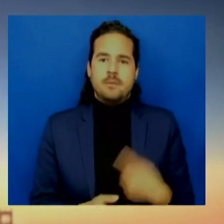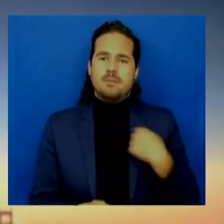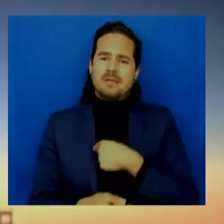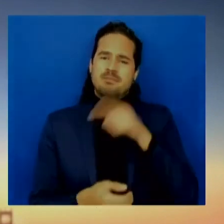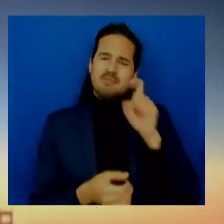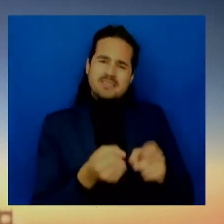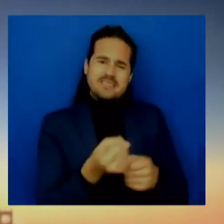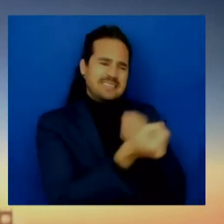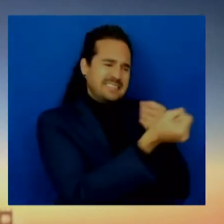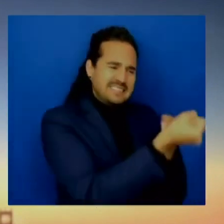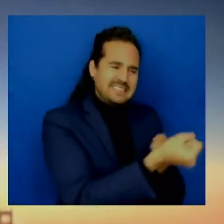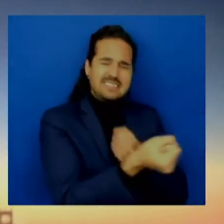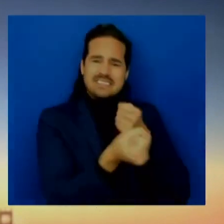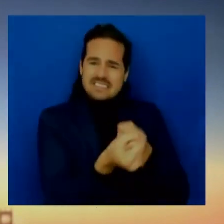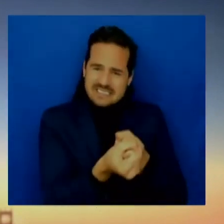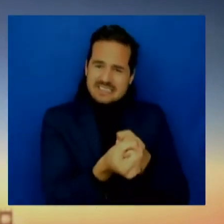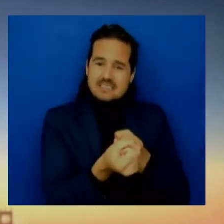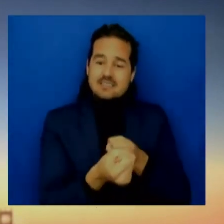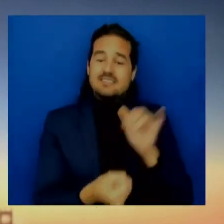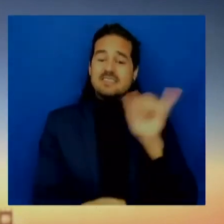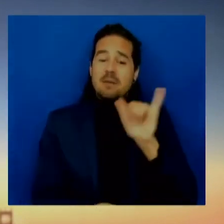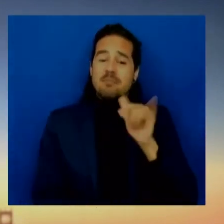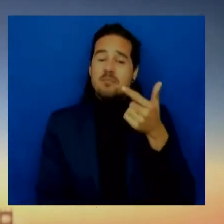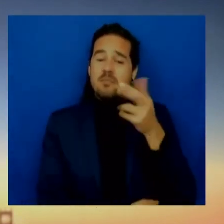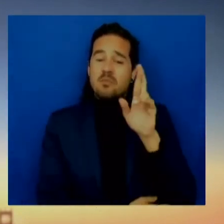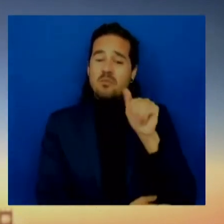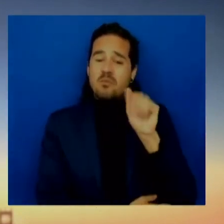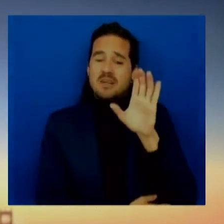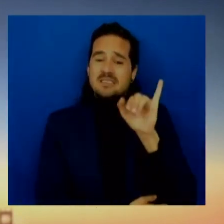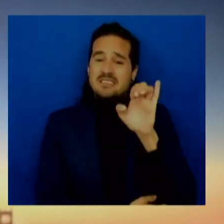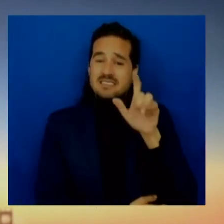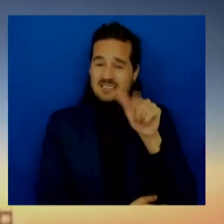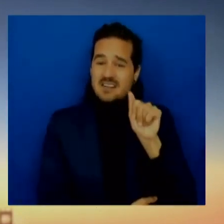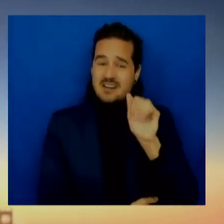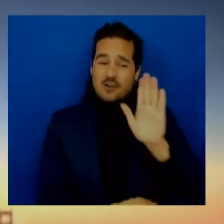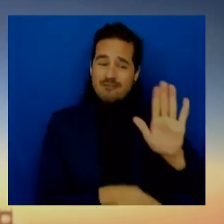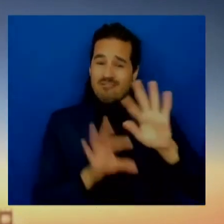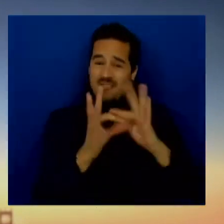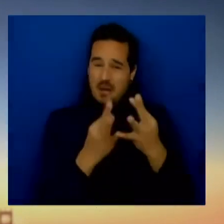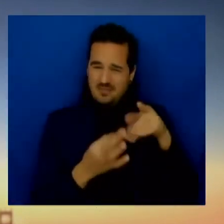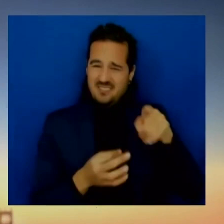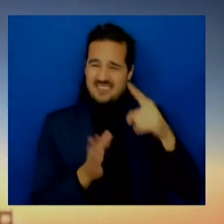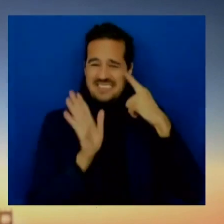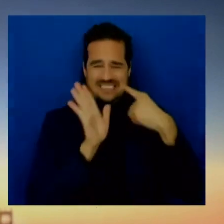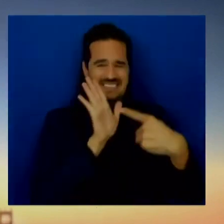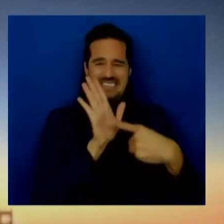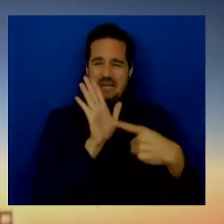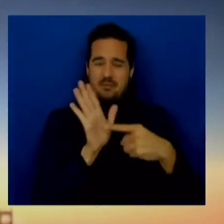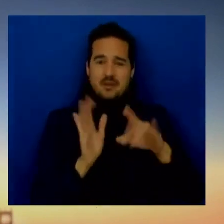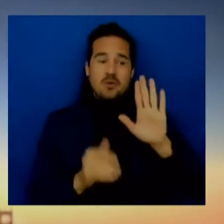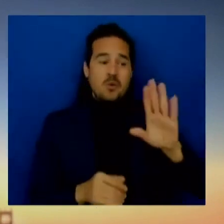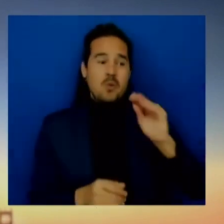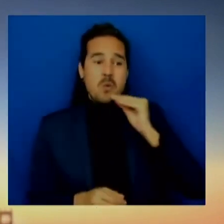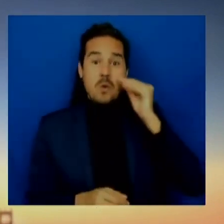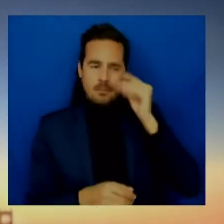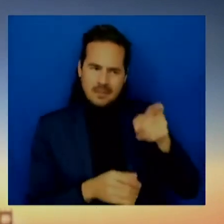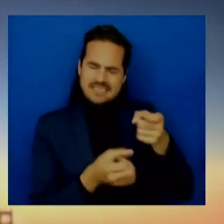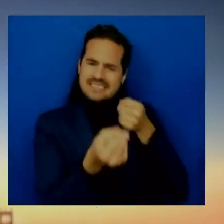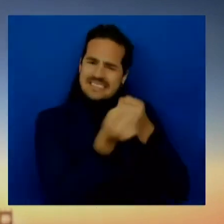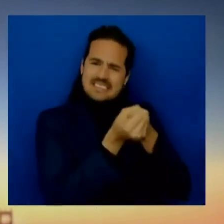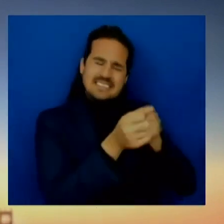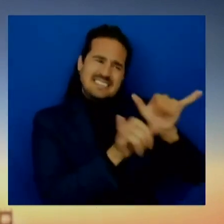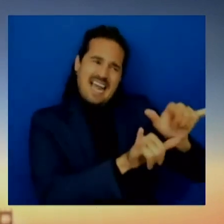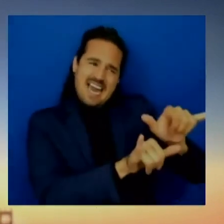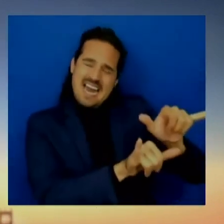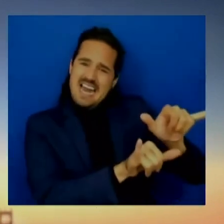and her family and staying in their homes. All right, Governor, I'm going to send this back to you. Happy Friday, my friend. It is great to see you,